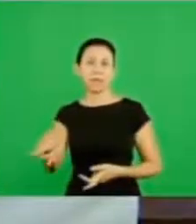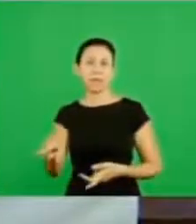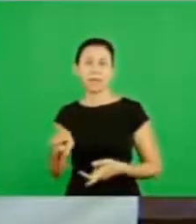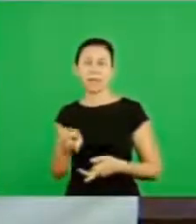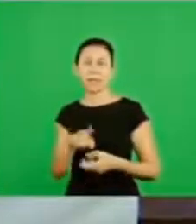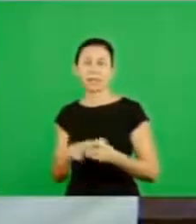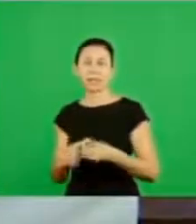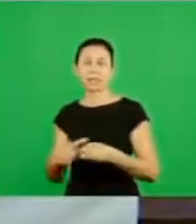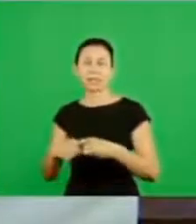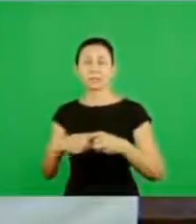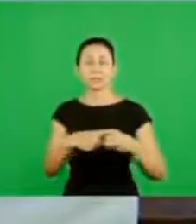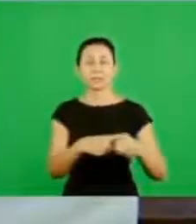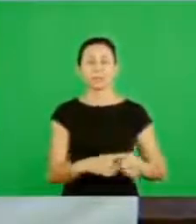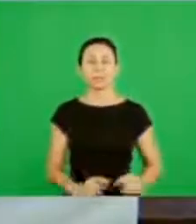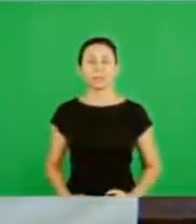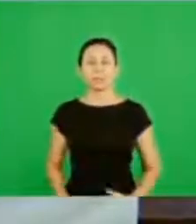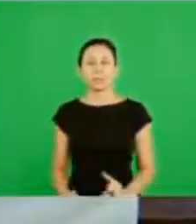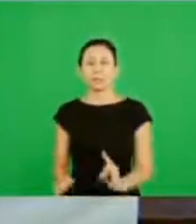city.